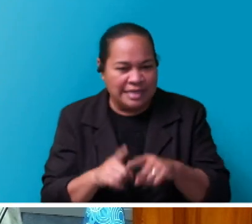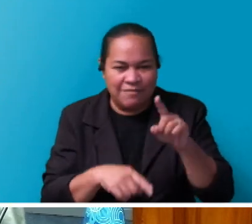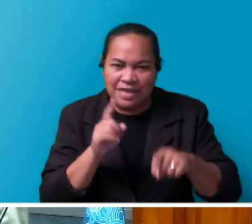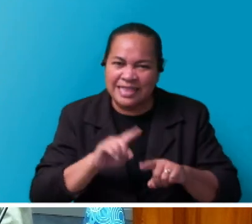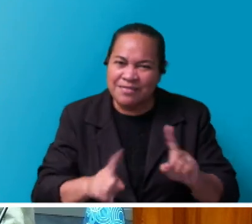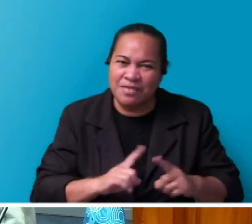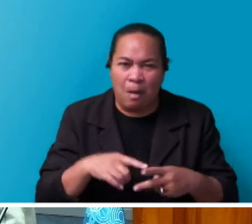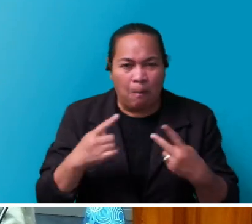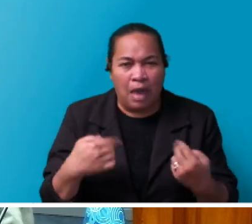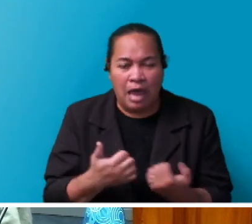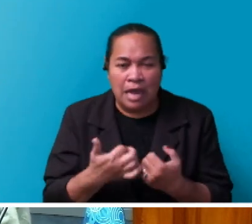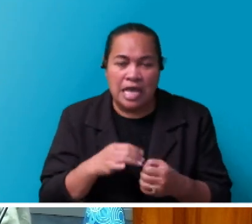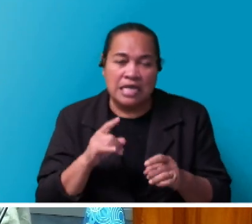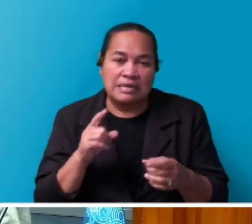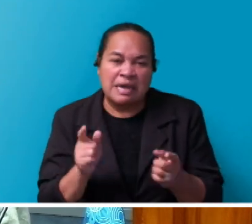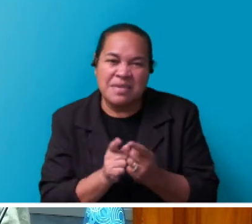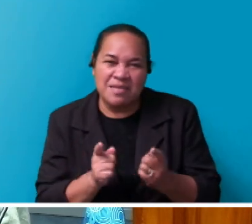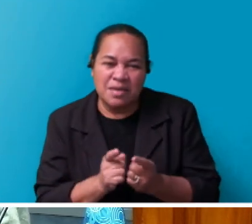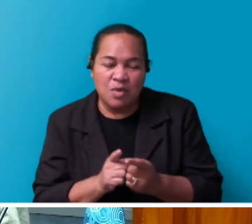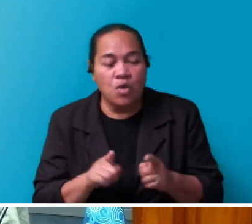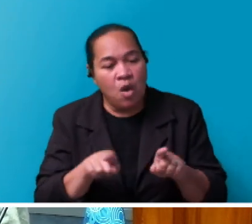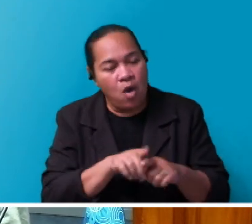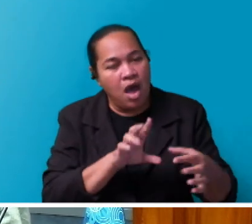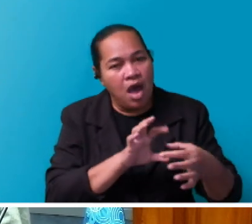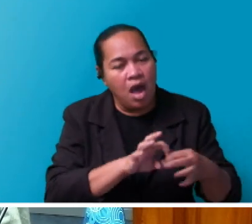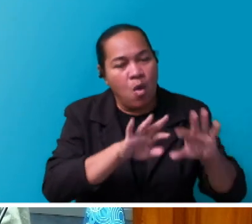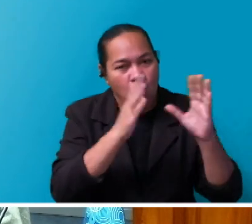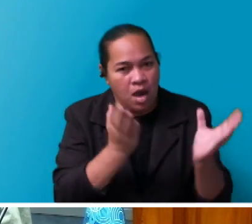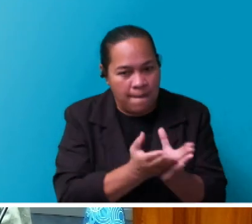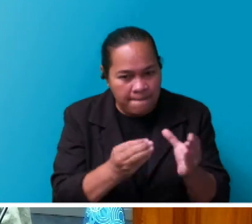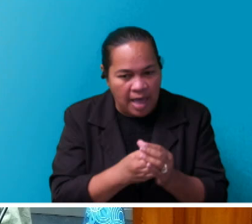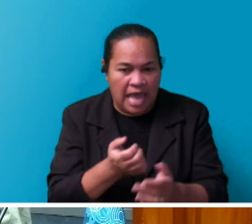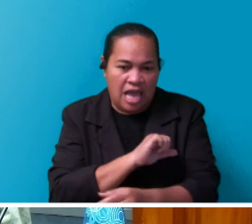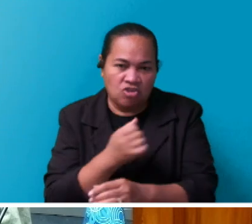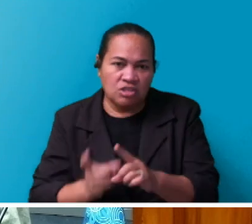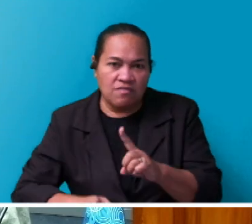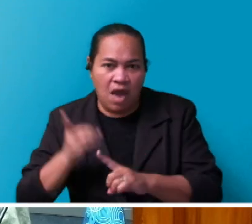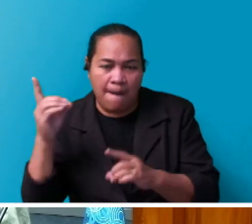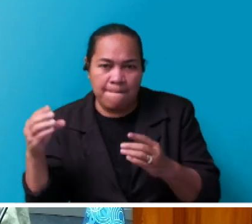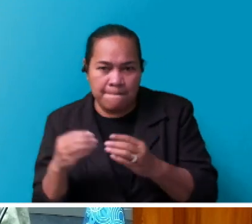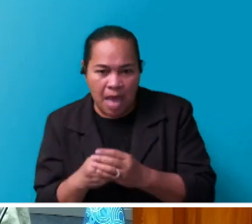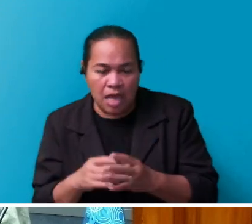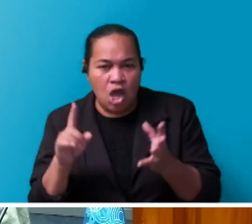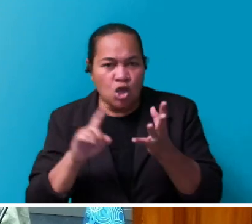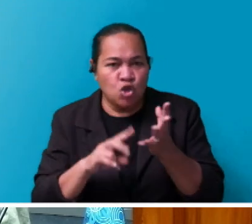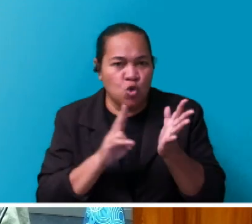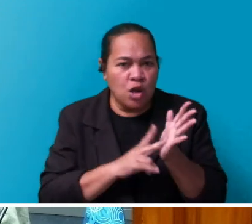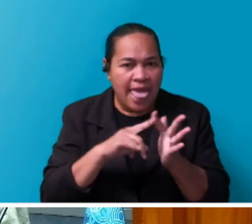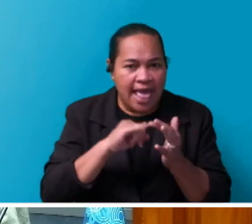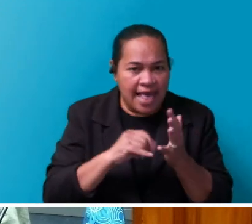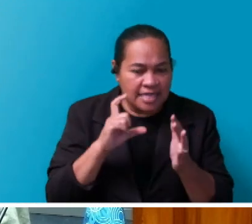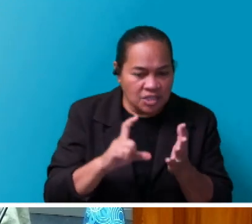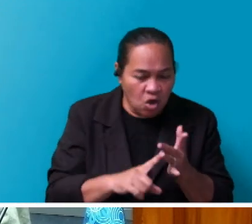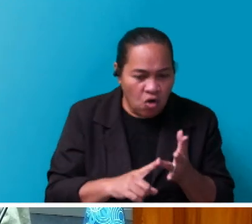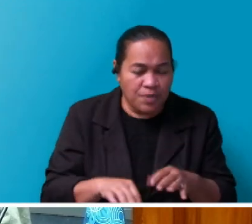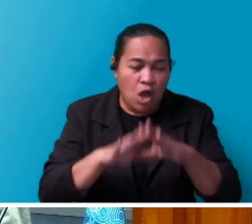partners, including the World Bank, the Asian Development Bank, UNESCO, Global Partnership for